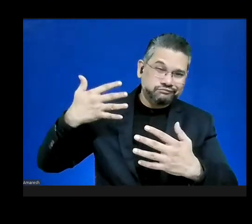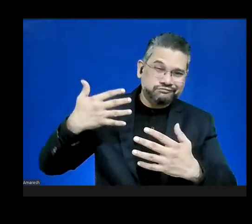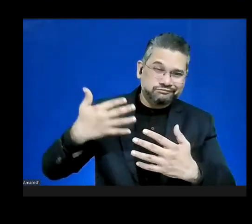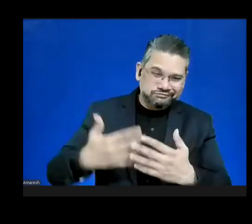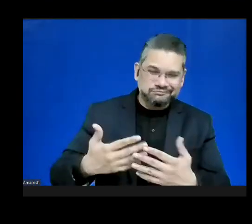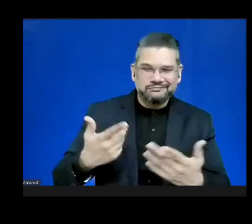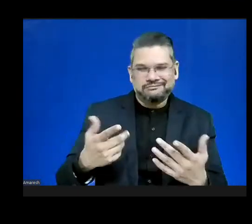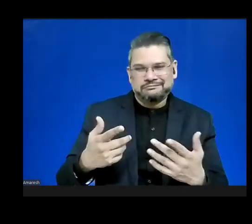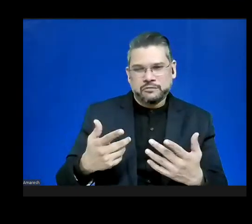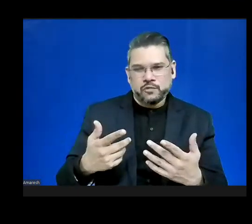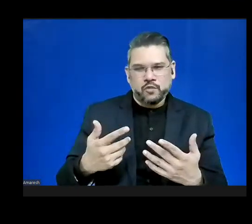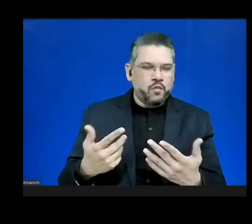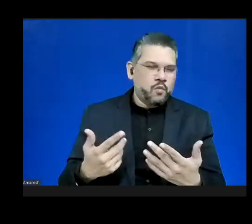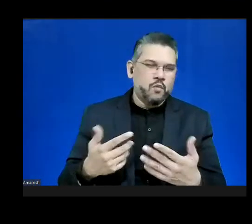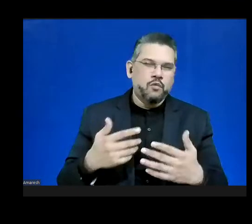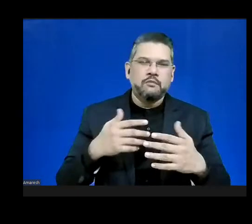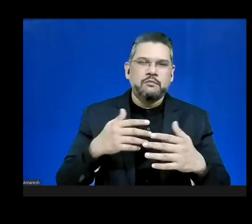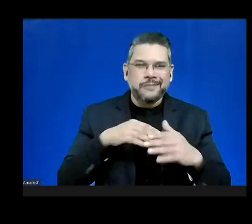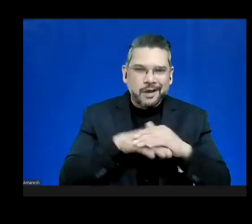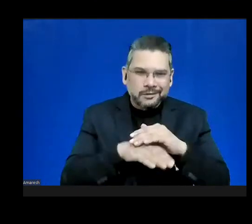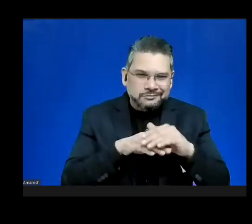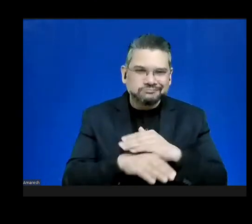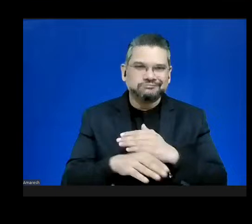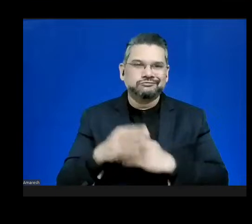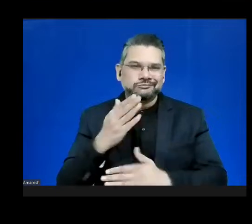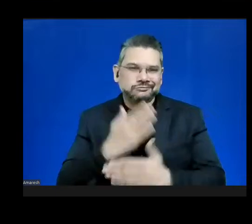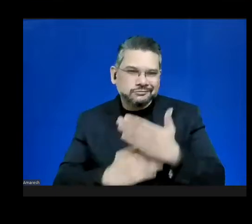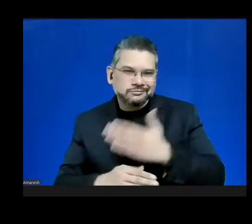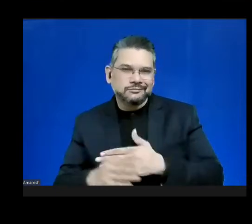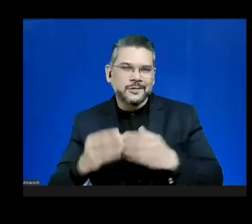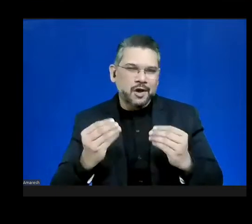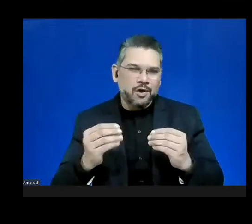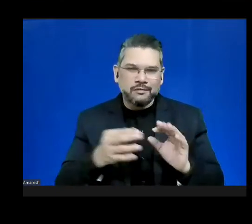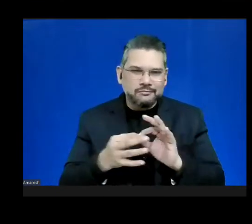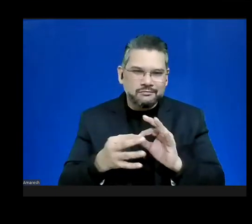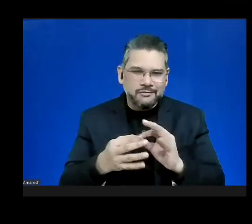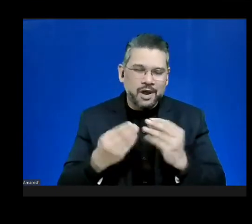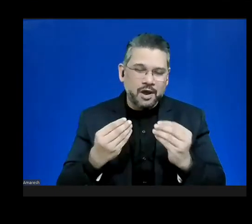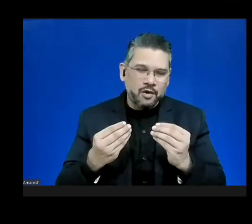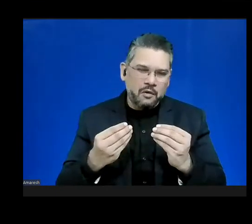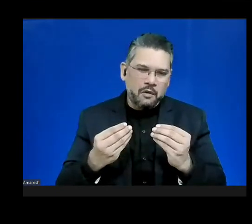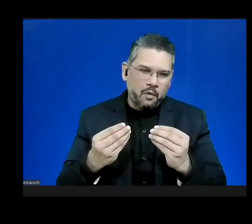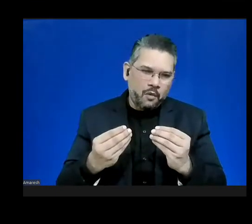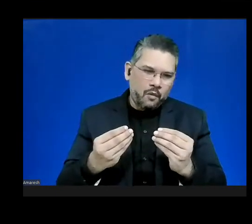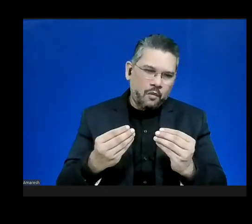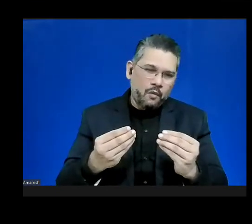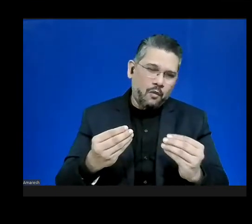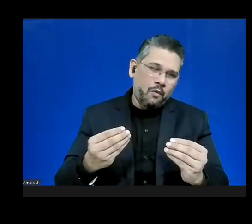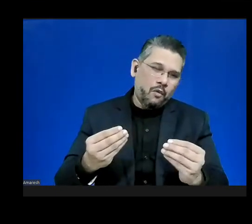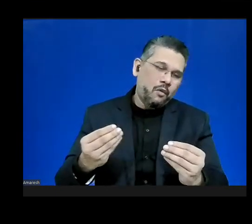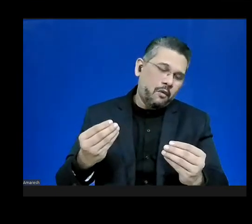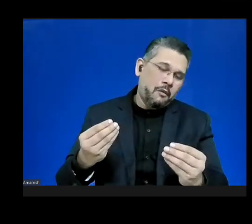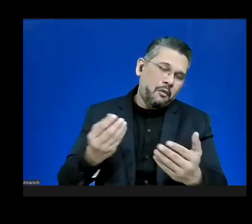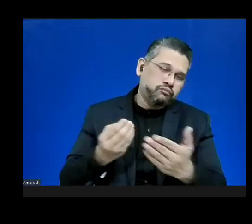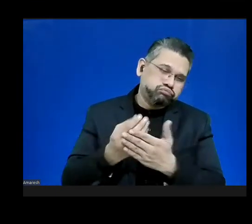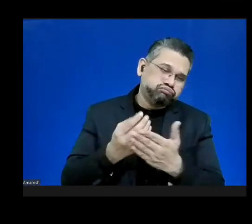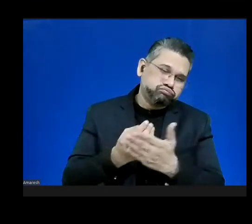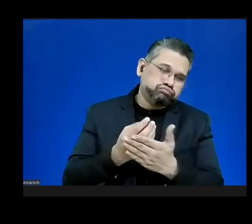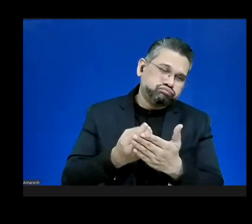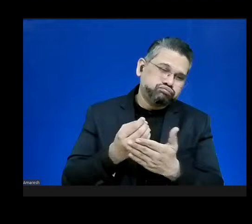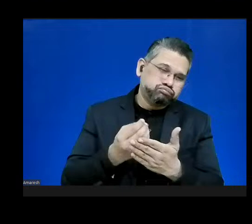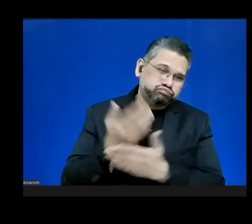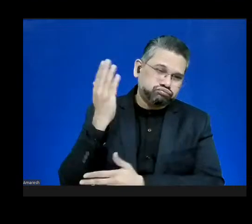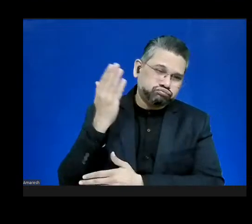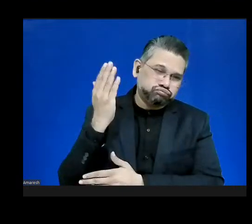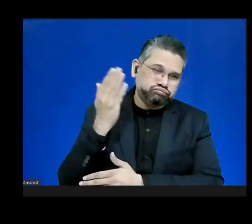still, if you see the type means the sites or the content that is available,